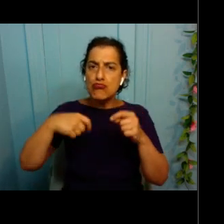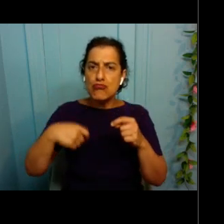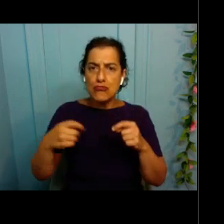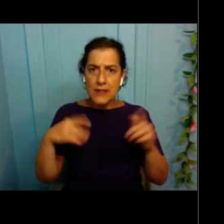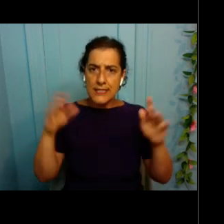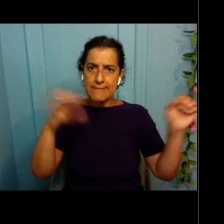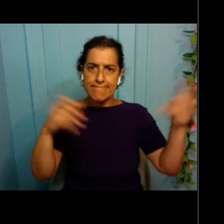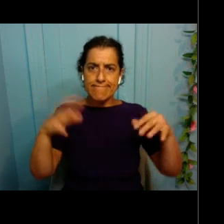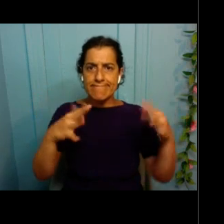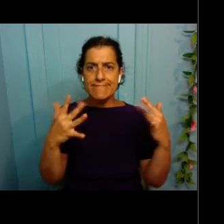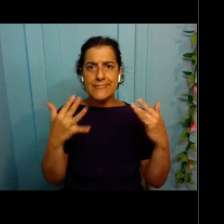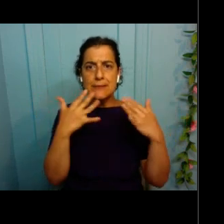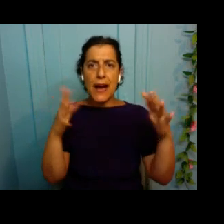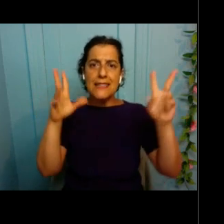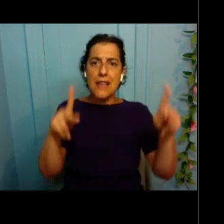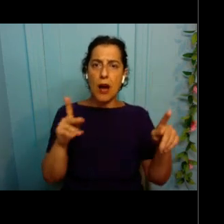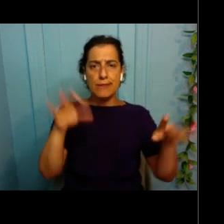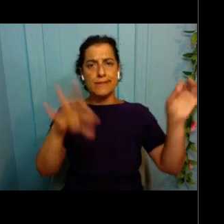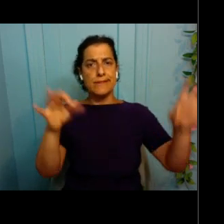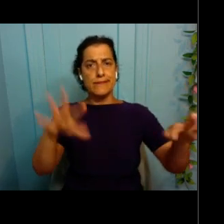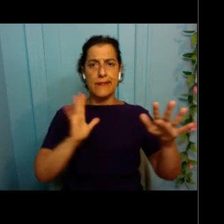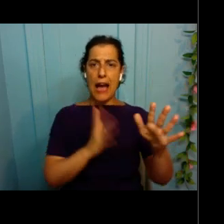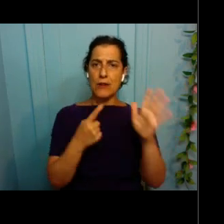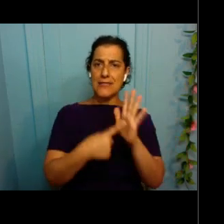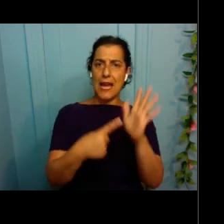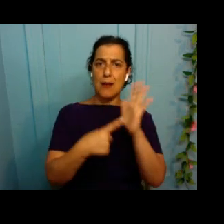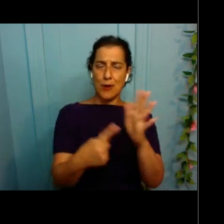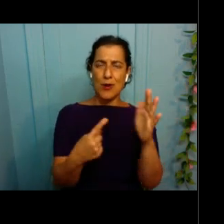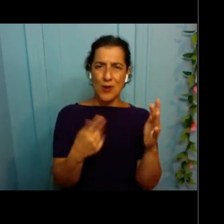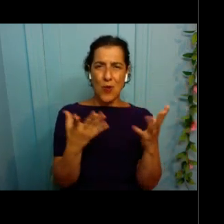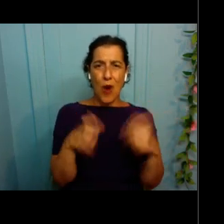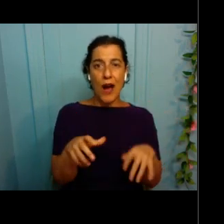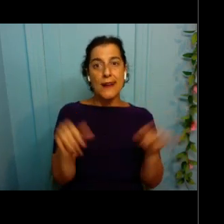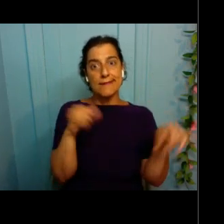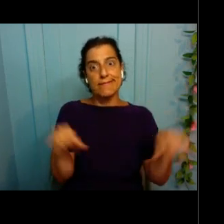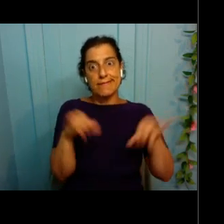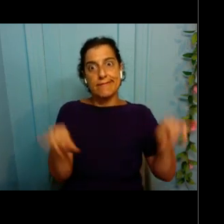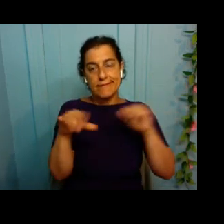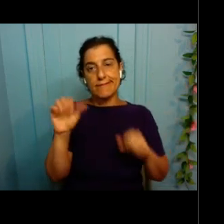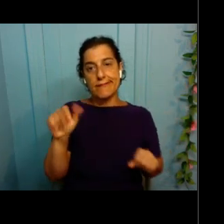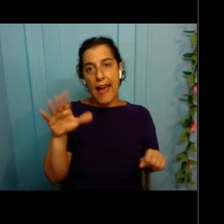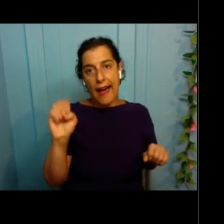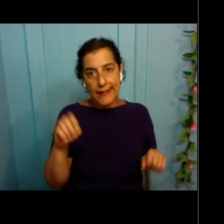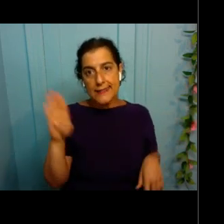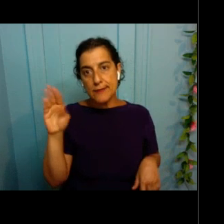up our examples so they're more reflective of the diversity of the languages we work